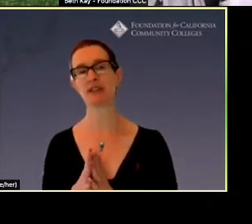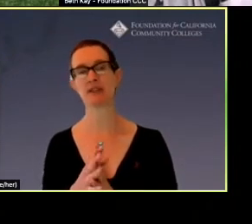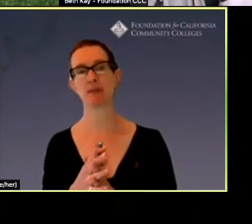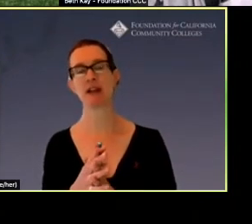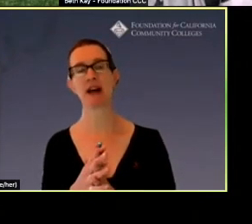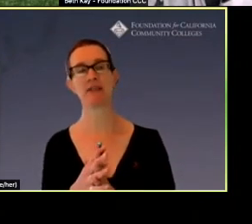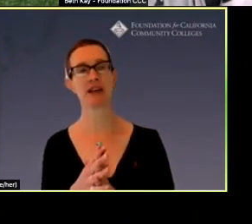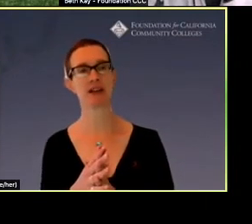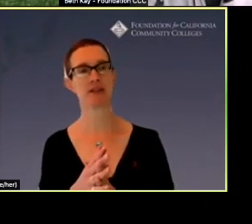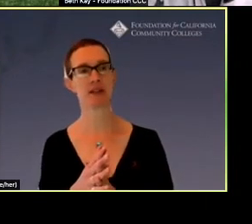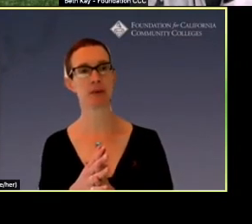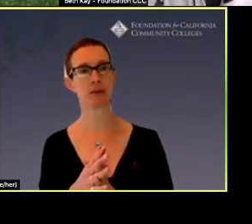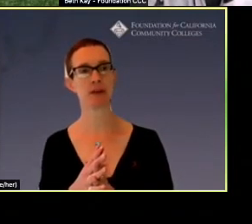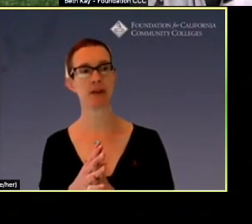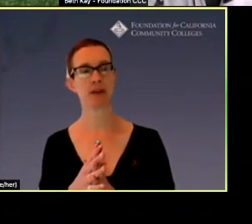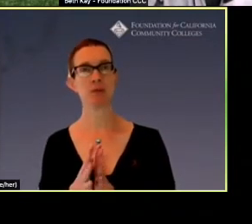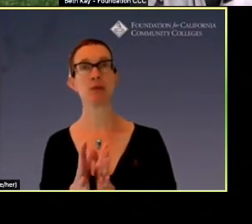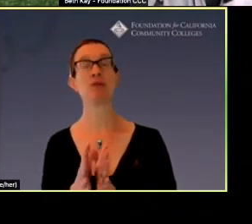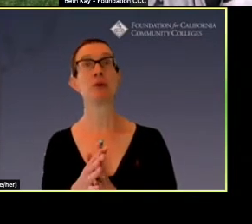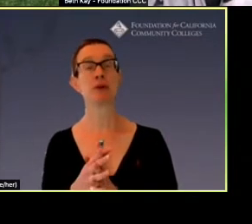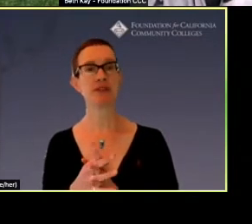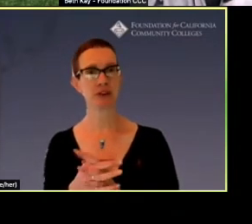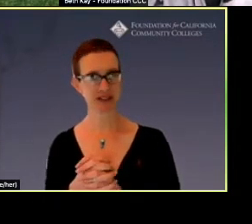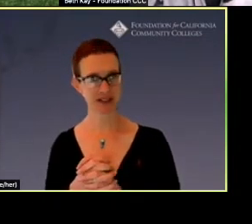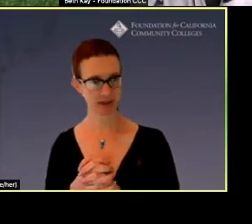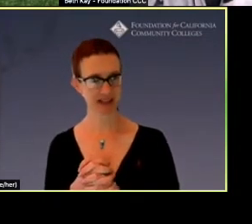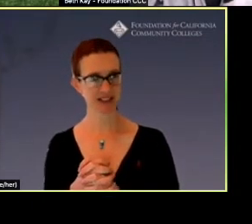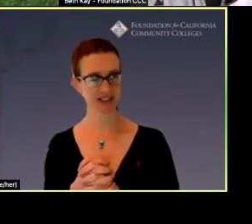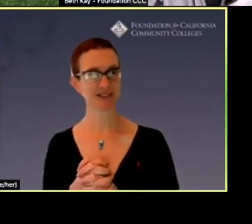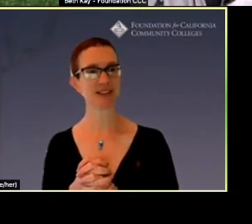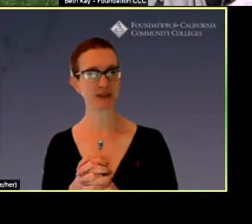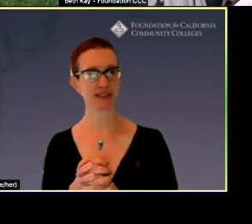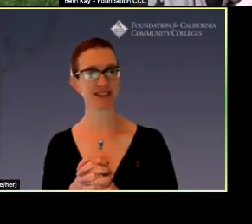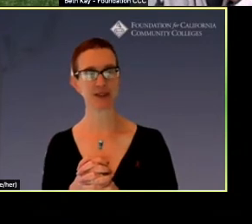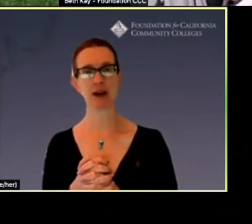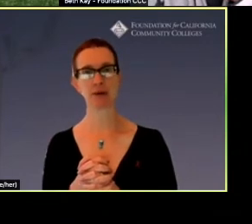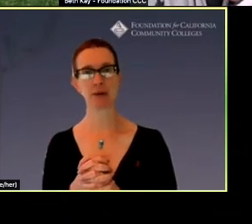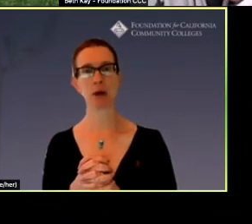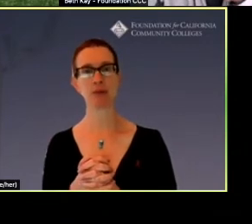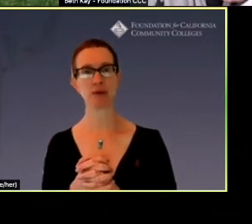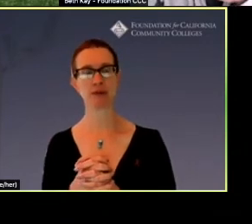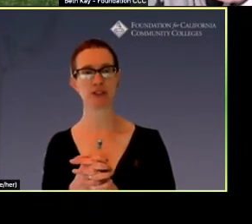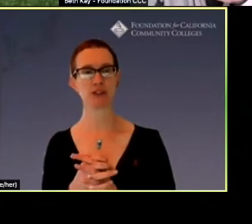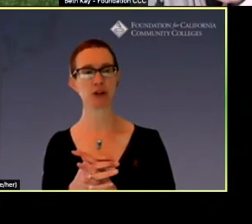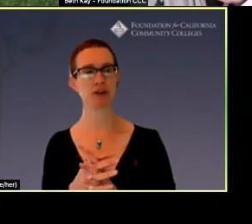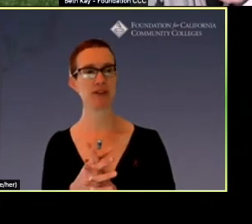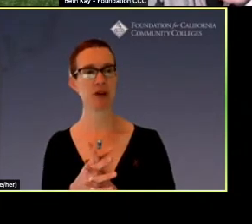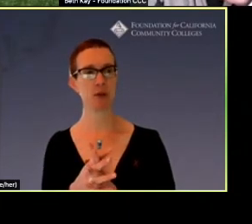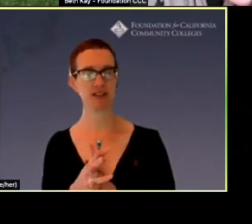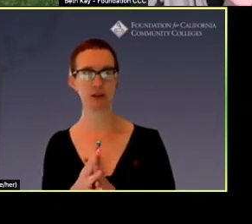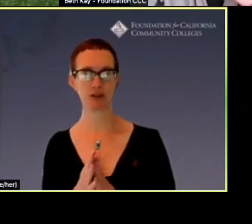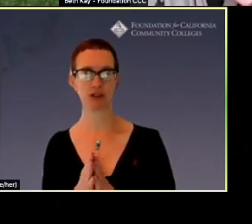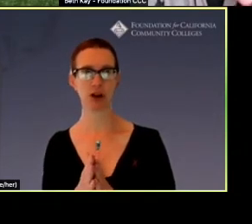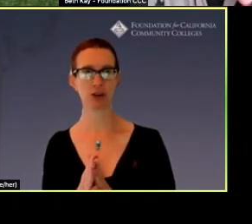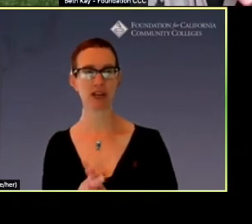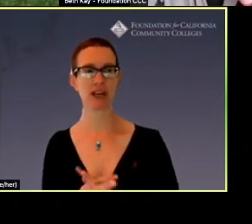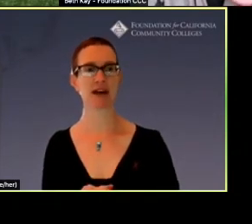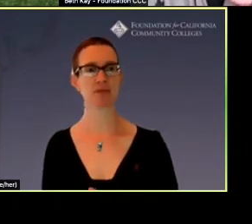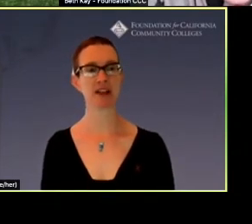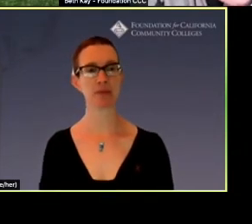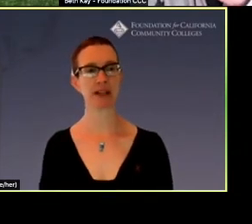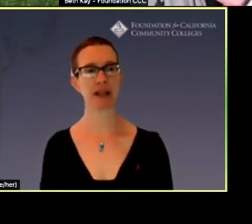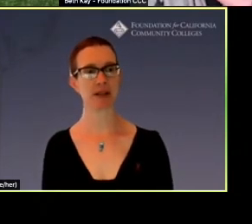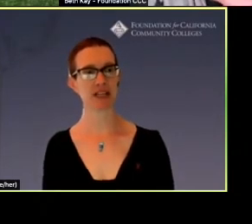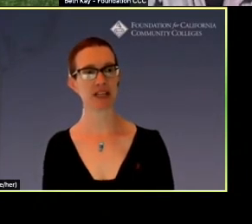it yet, but we do anticipate having that available before the grant application is released. So that will help folks to determine if they want to